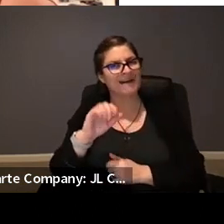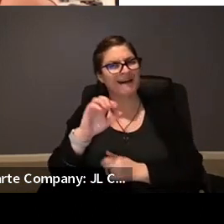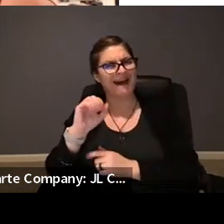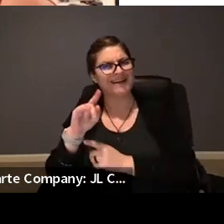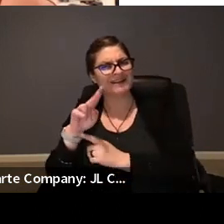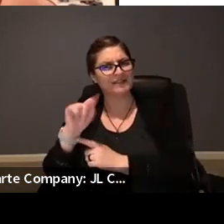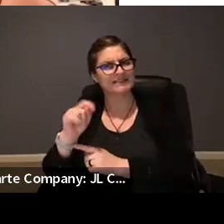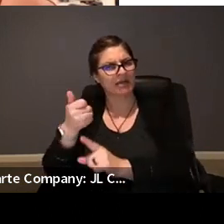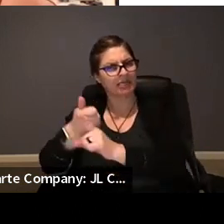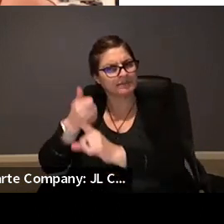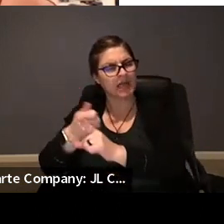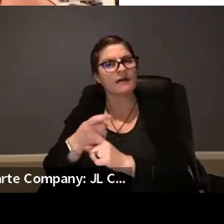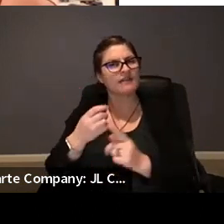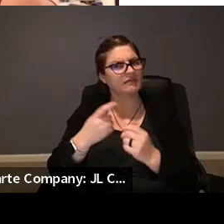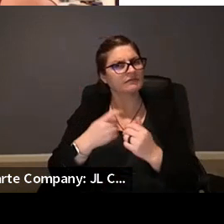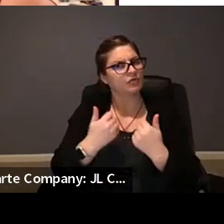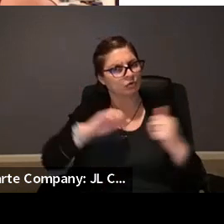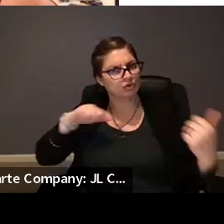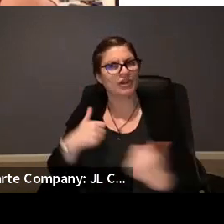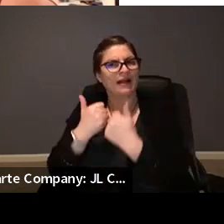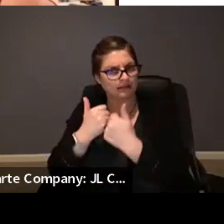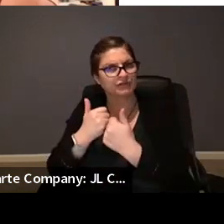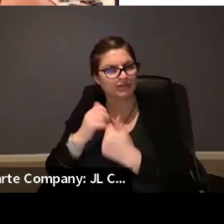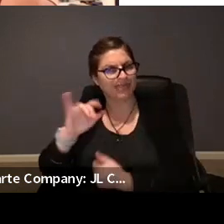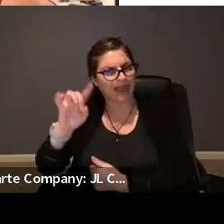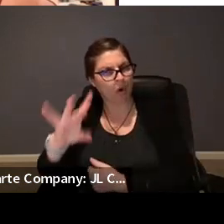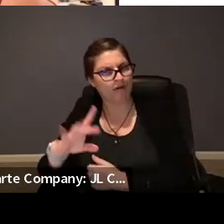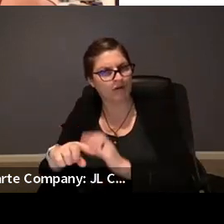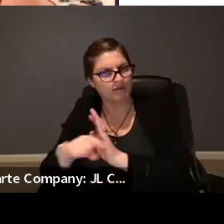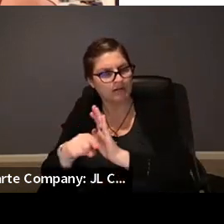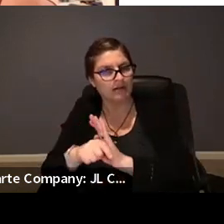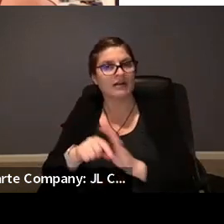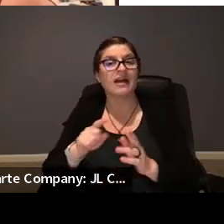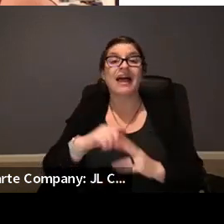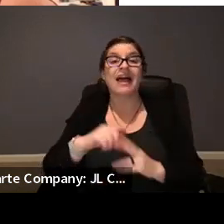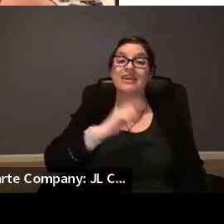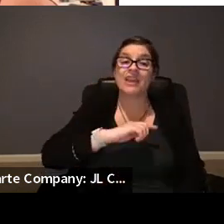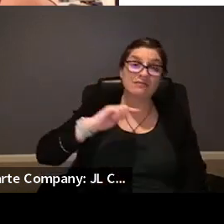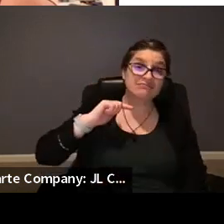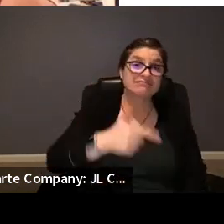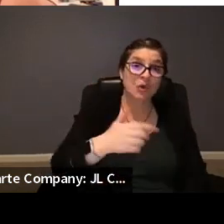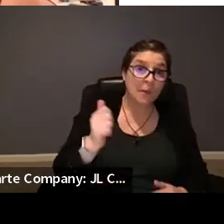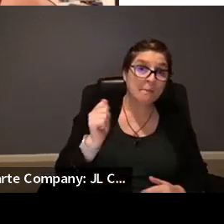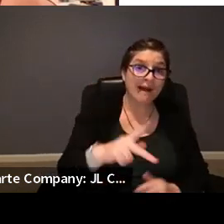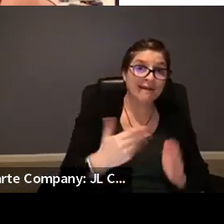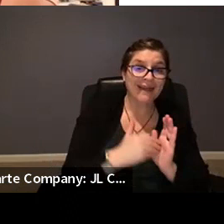challenge those representations? And I'm going to lob it right back to you, Kristen, to start us off.